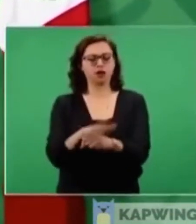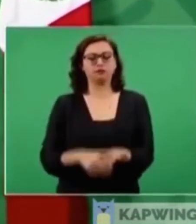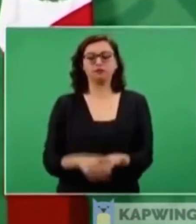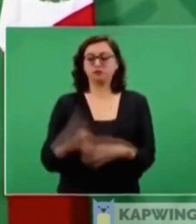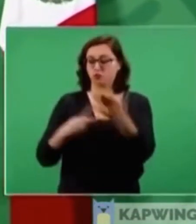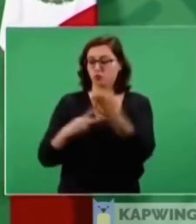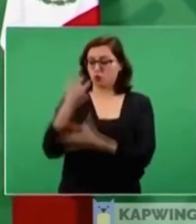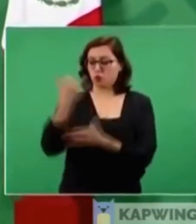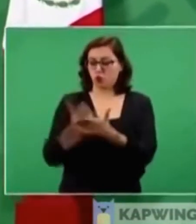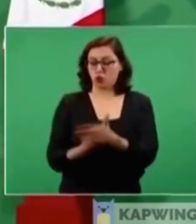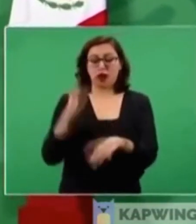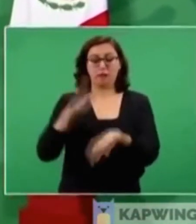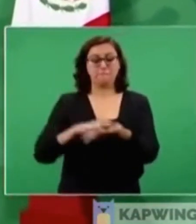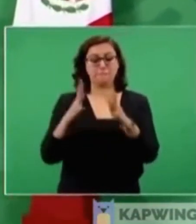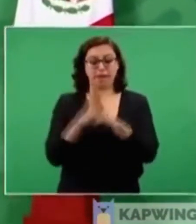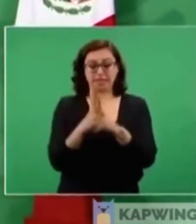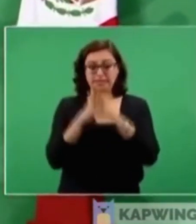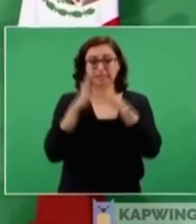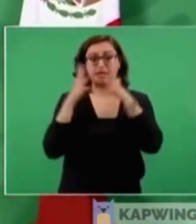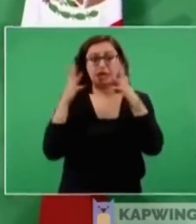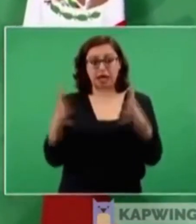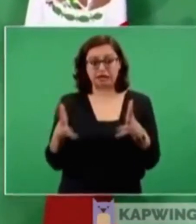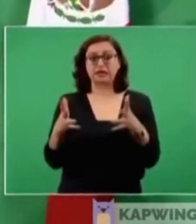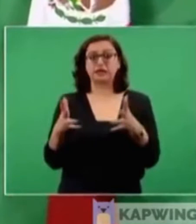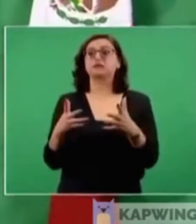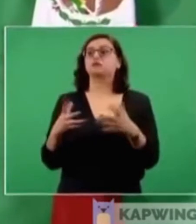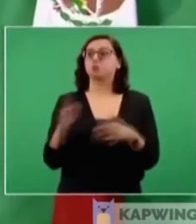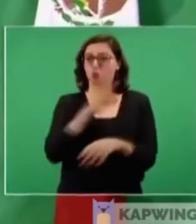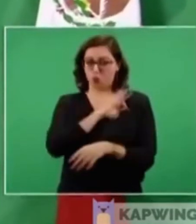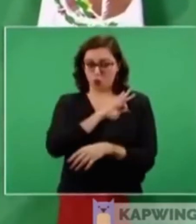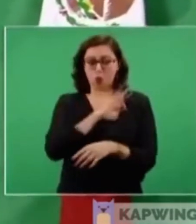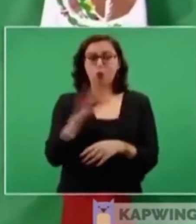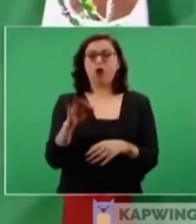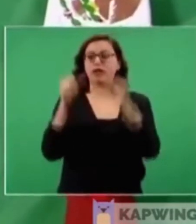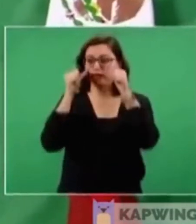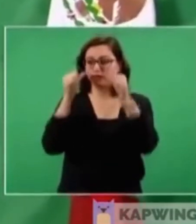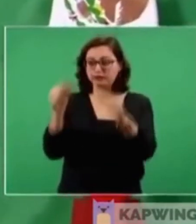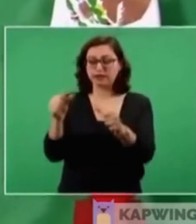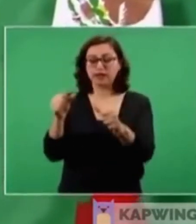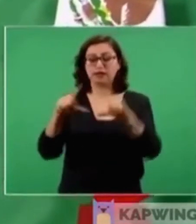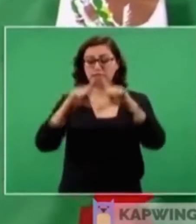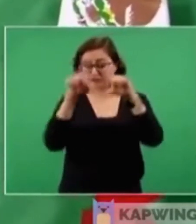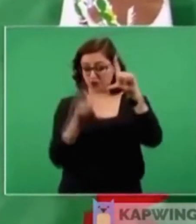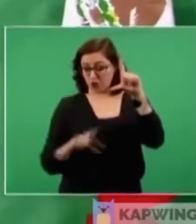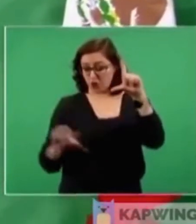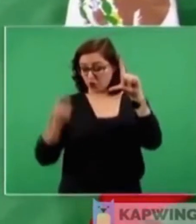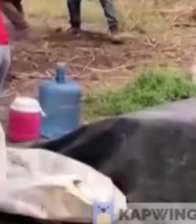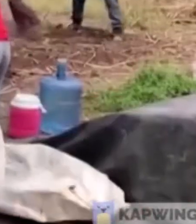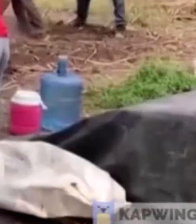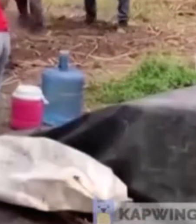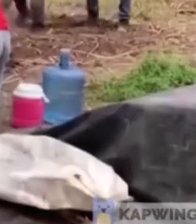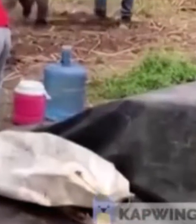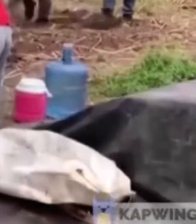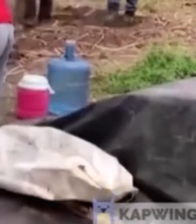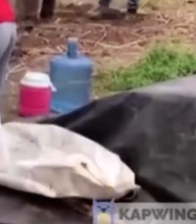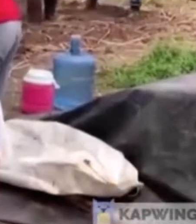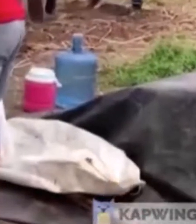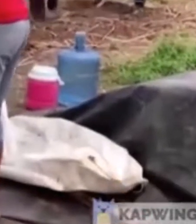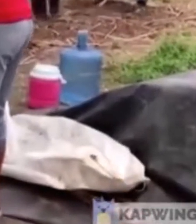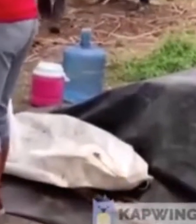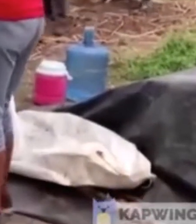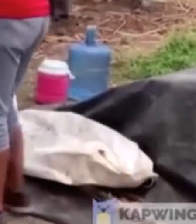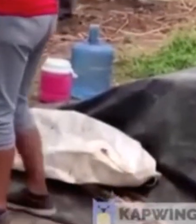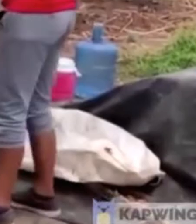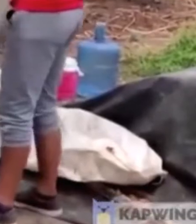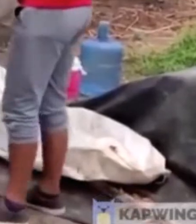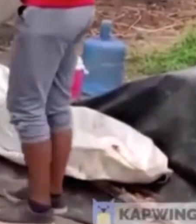southeastern Mexico and Central America to plant three billion additional trees and generate 1.2 million jobs. The U.S. could